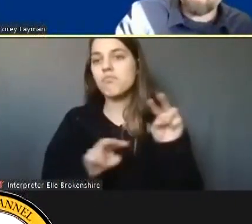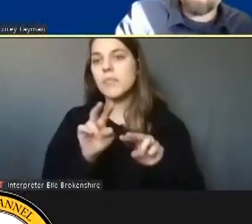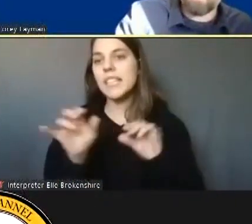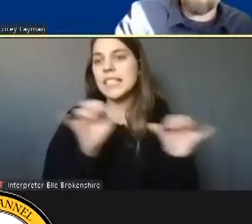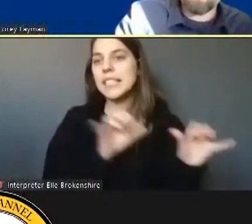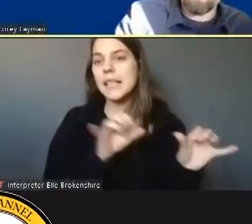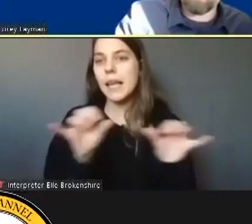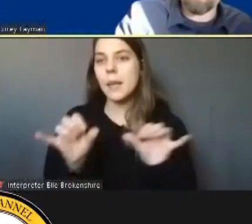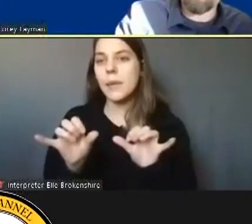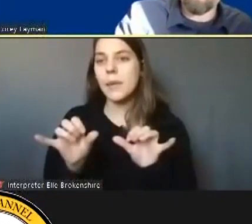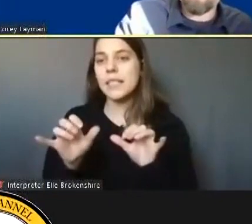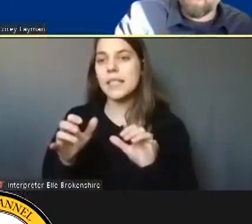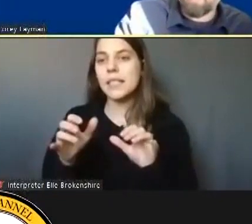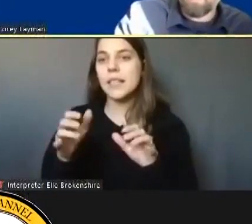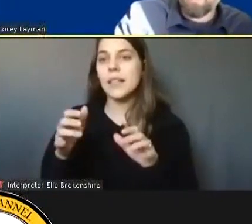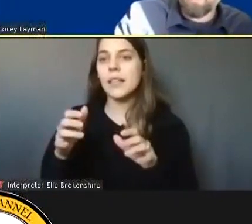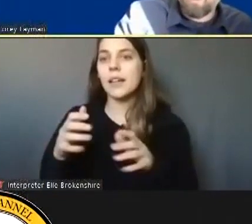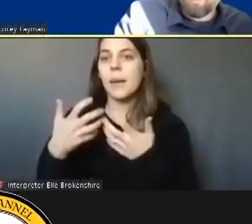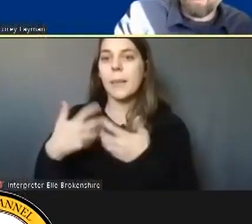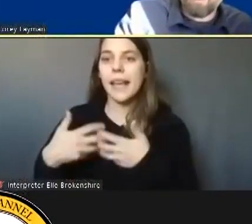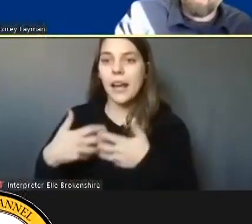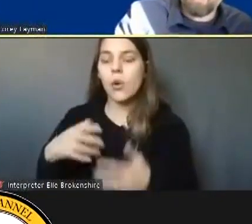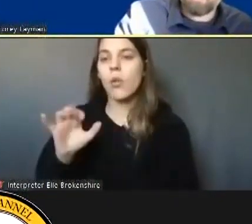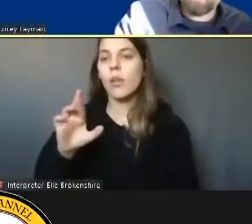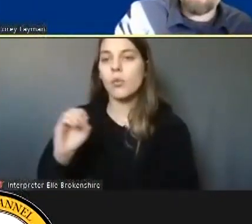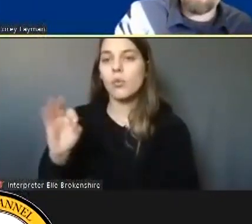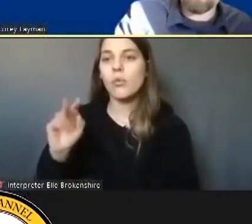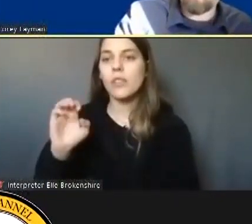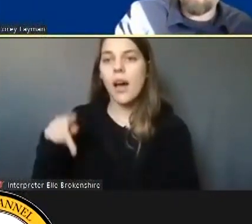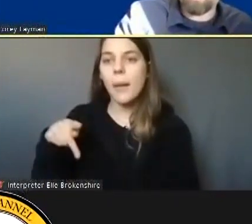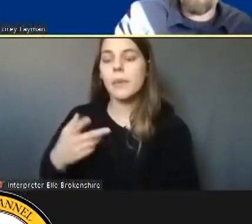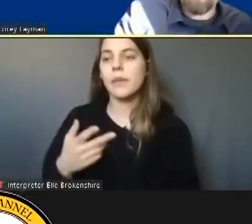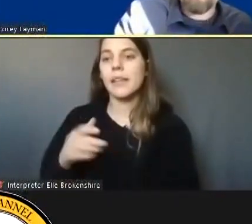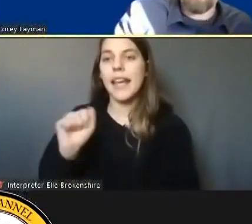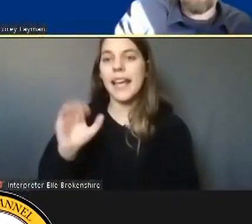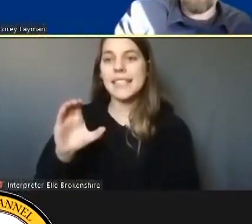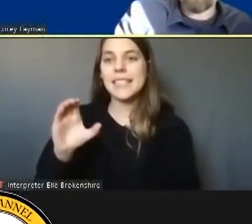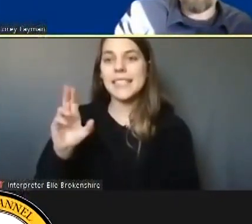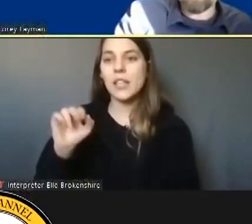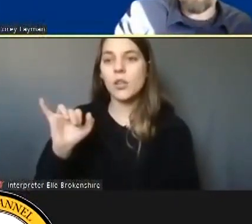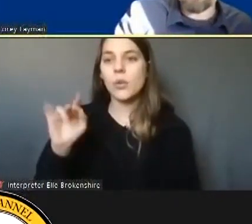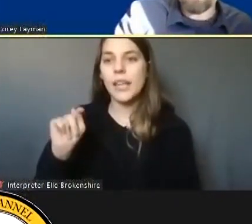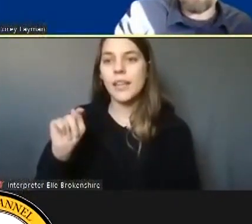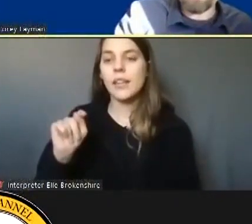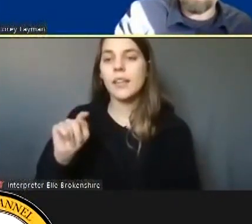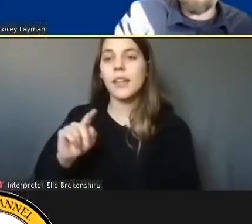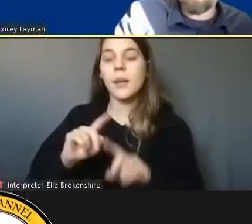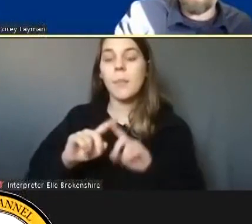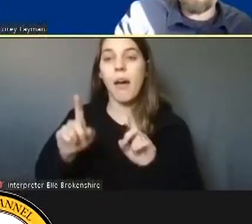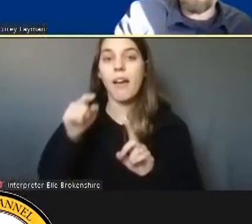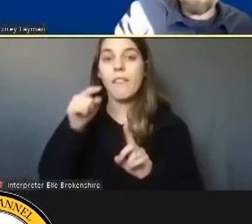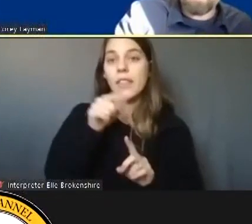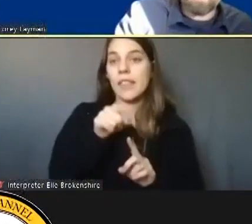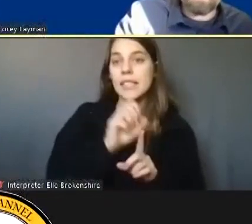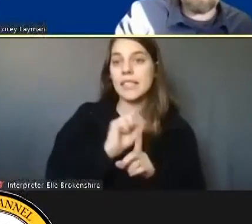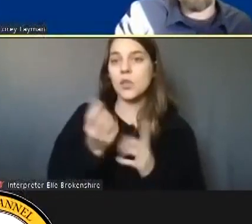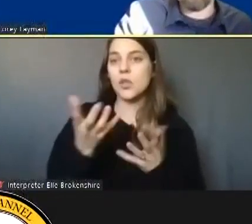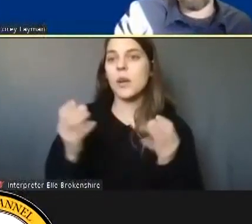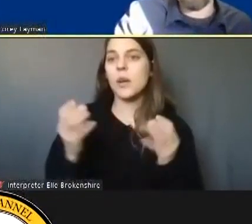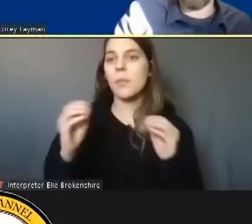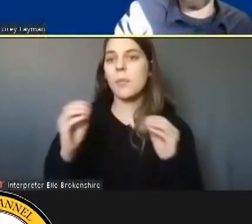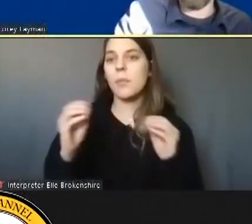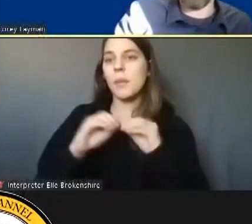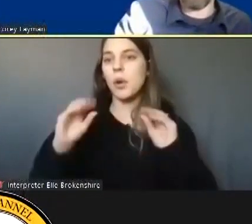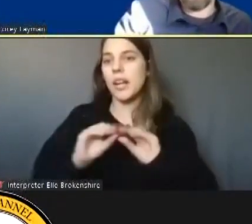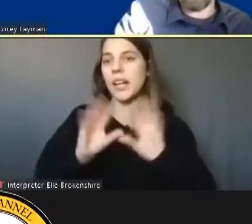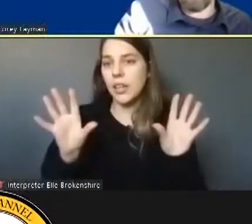mechanical, same as we would a rooftop air conditioning unit. But in this case, we just wanted to be explicit that this was